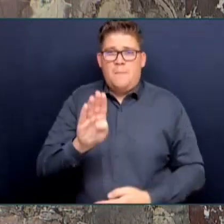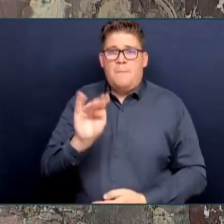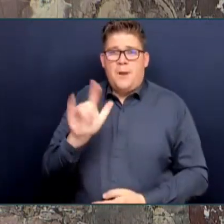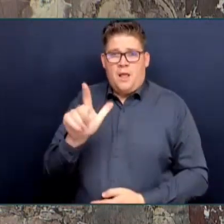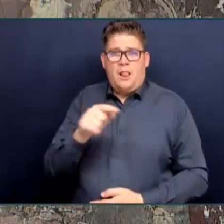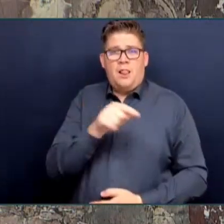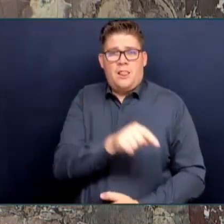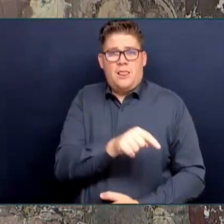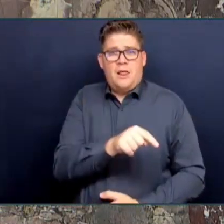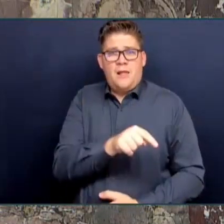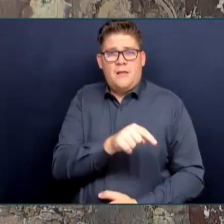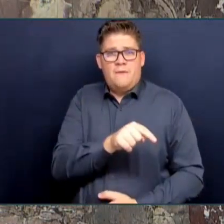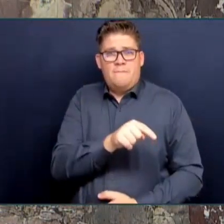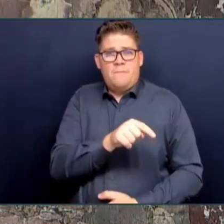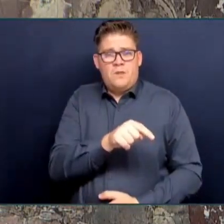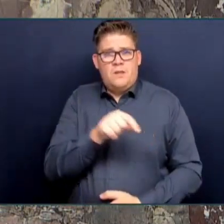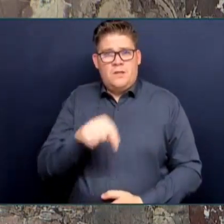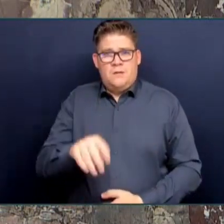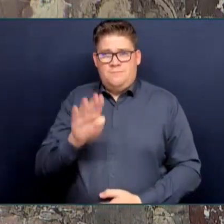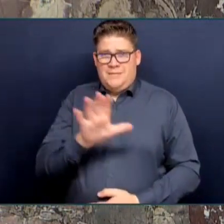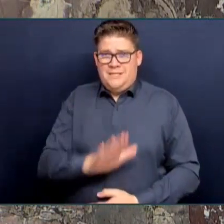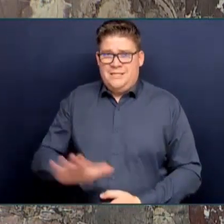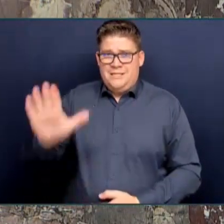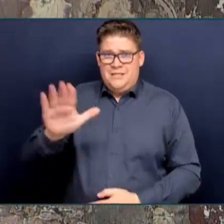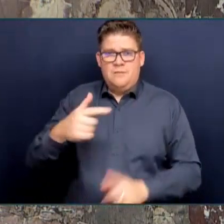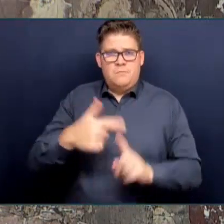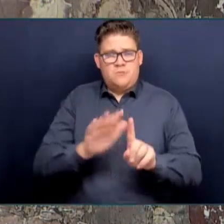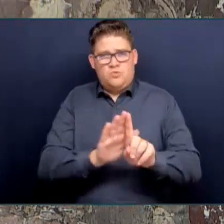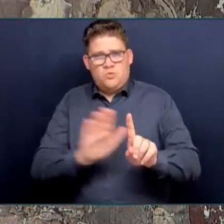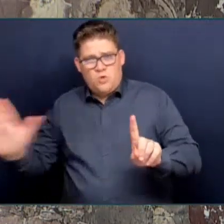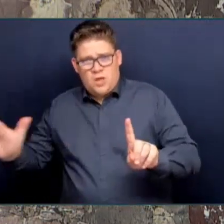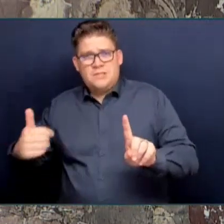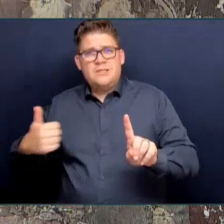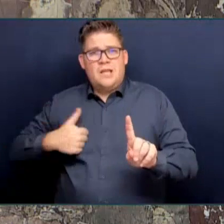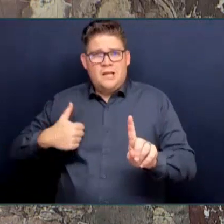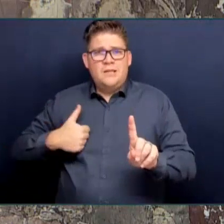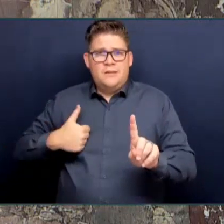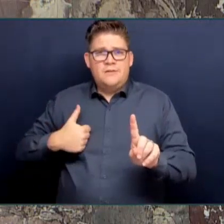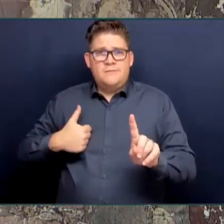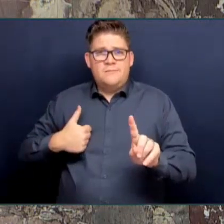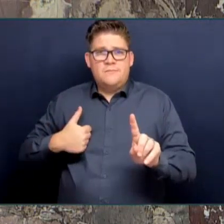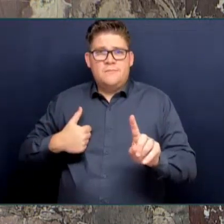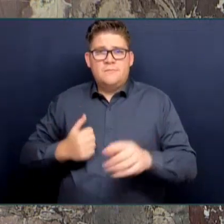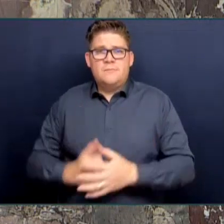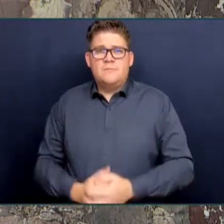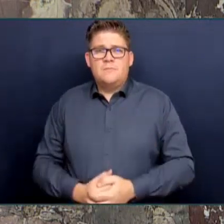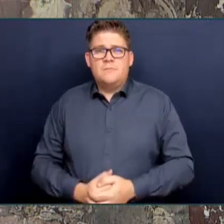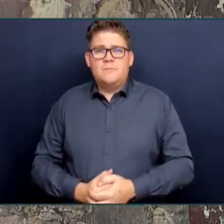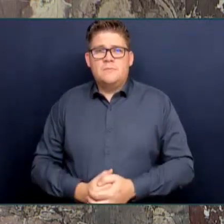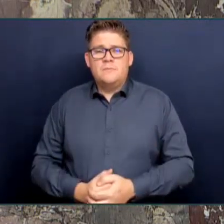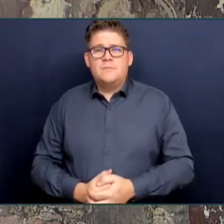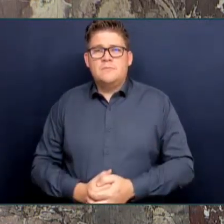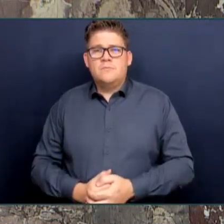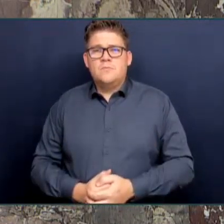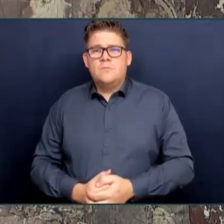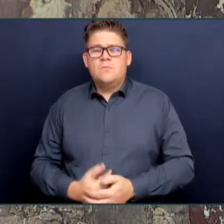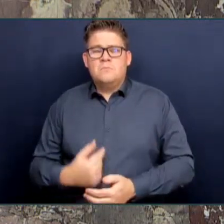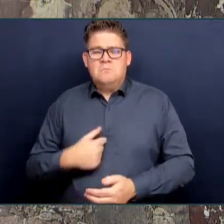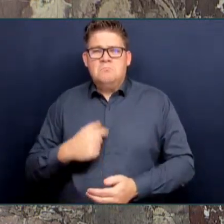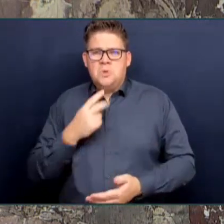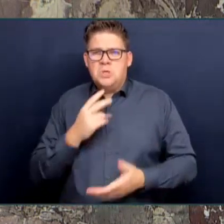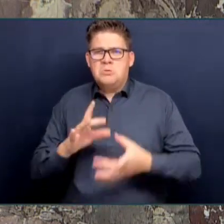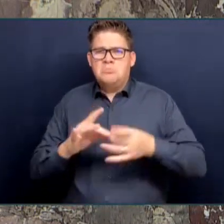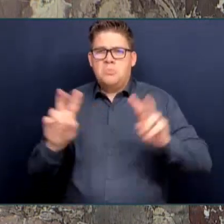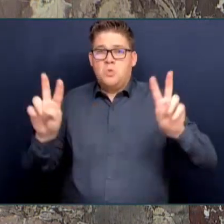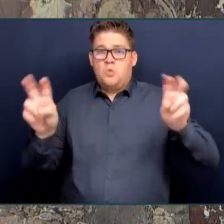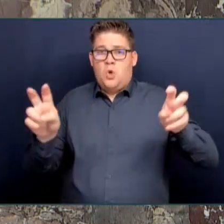Now, this quote will be interesting, I think, for the member to help him understand the complex nature of this federal challenge. This is the